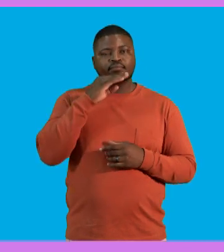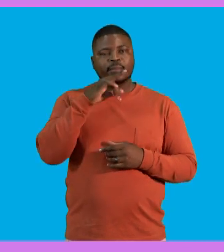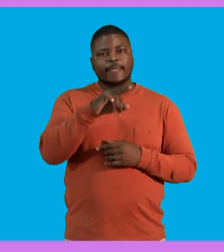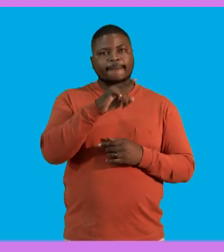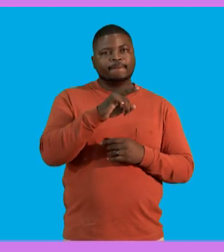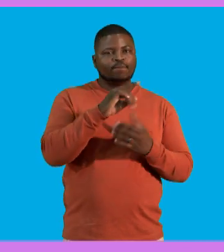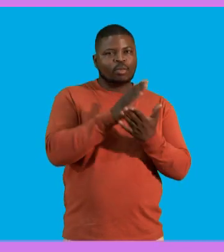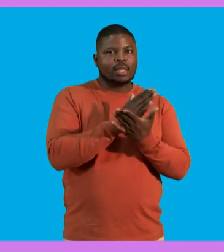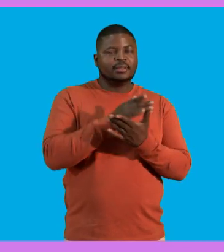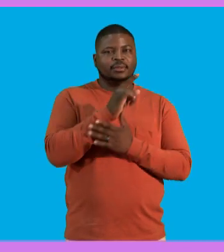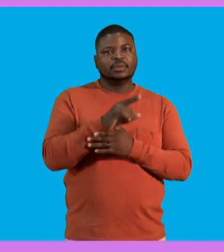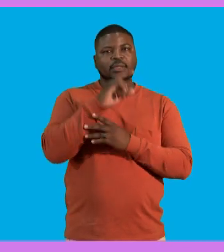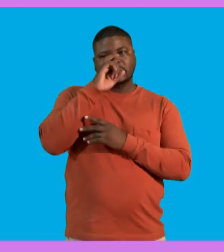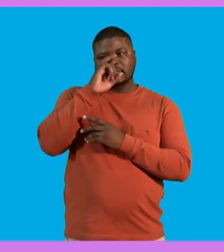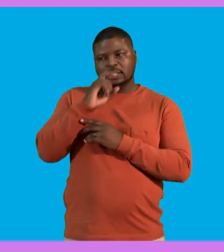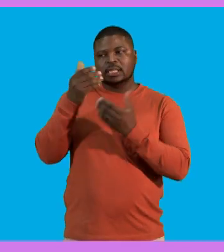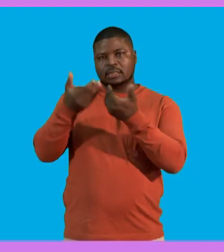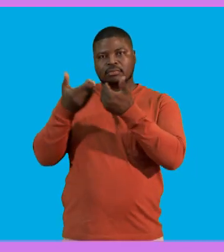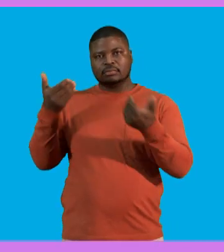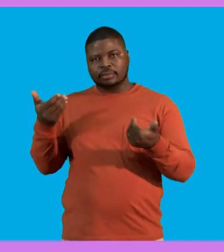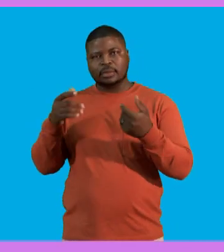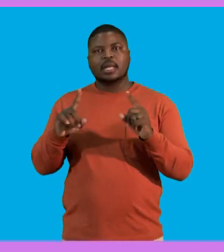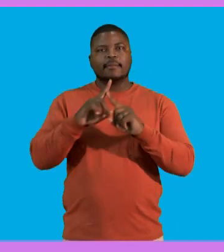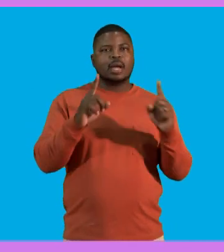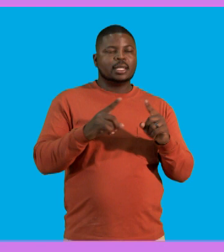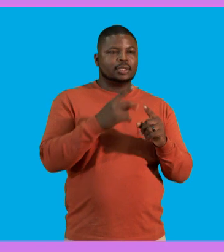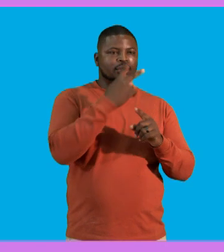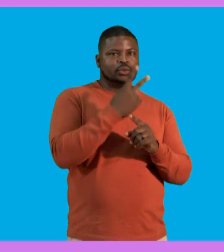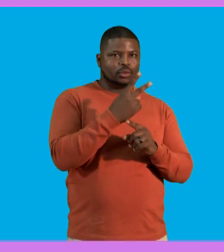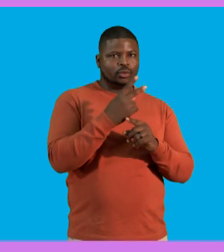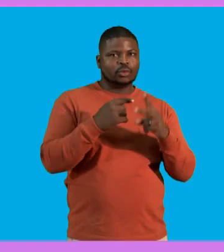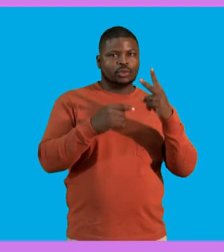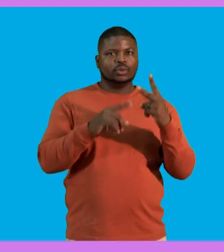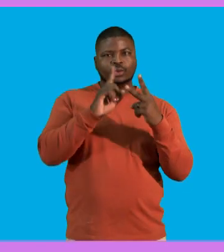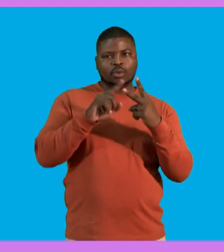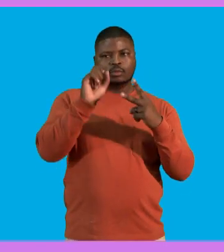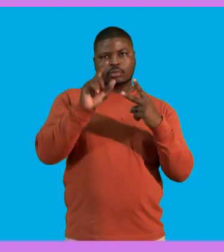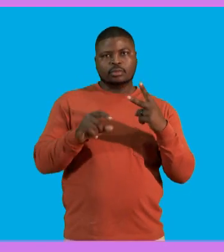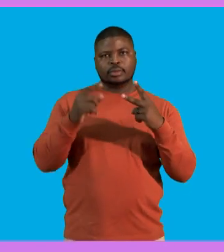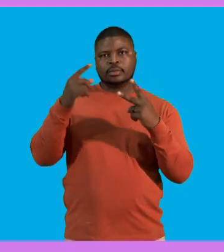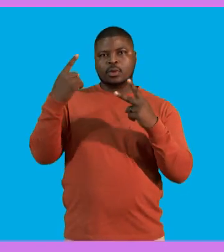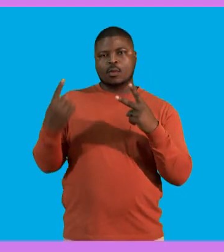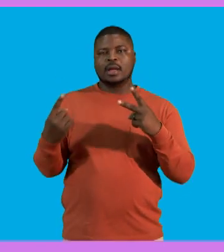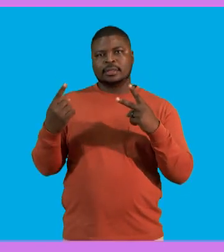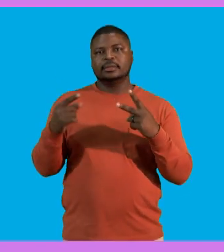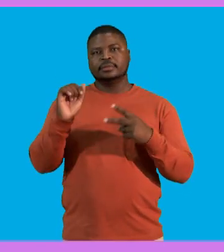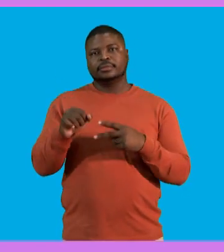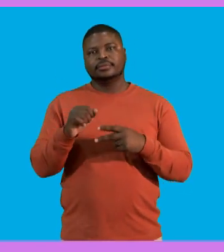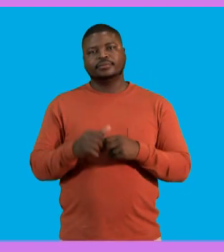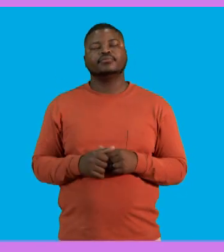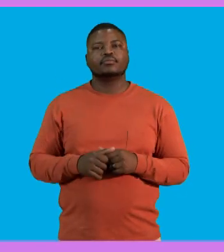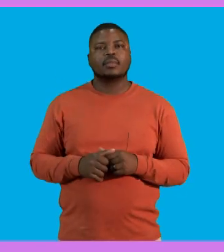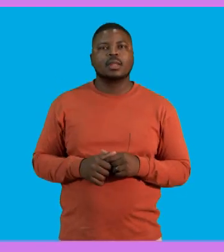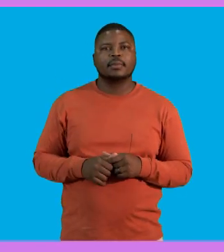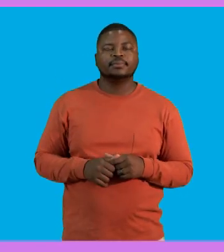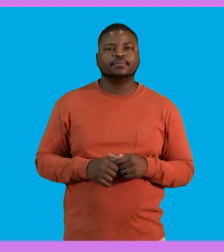house while the sister is on her own. So it means there's one. So this is Zain and this is the sister. So I wrote it as